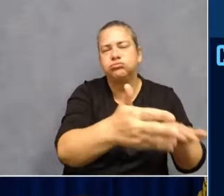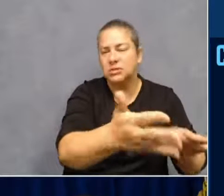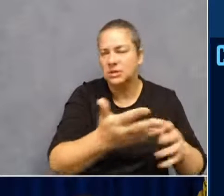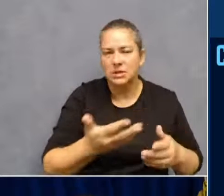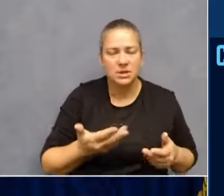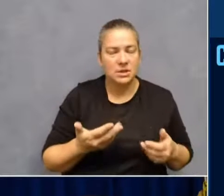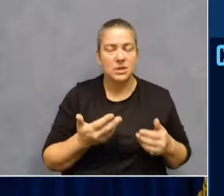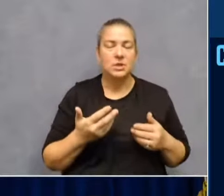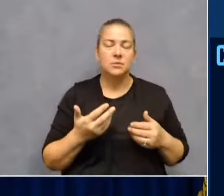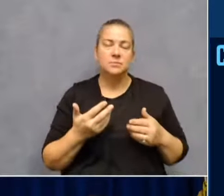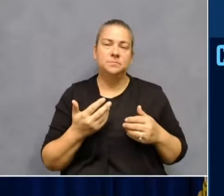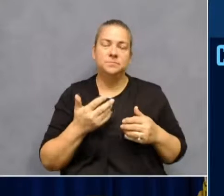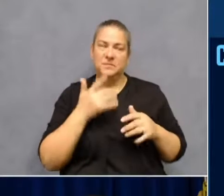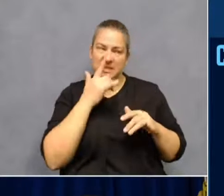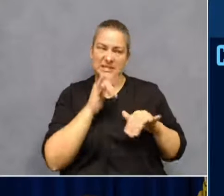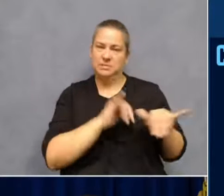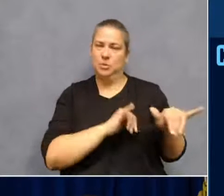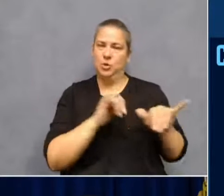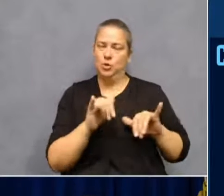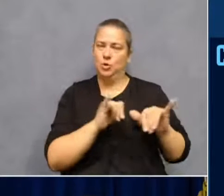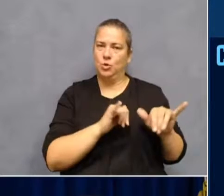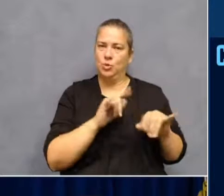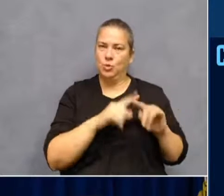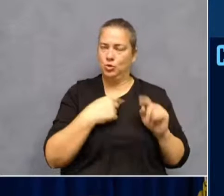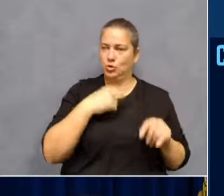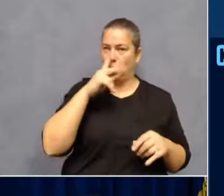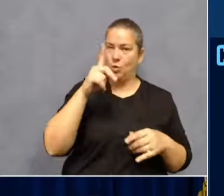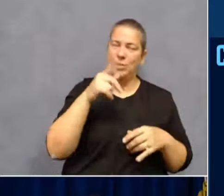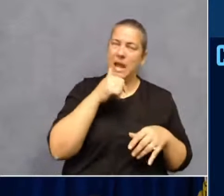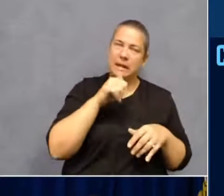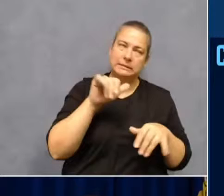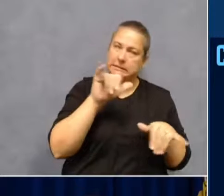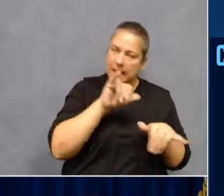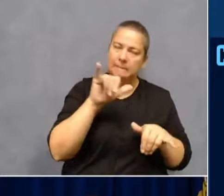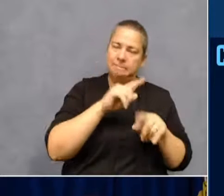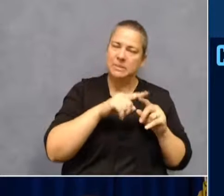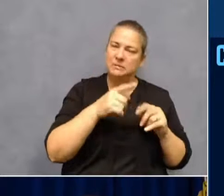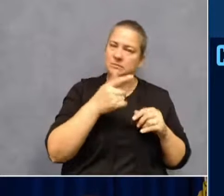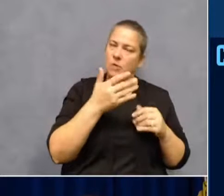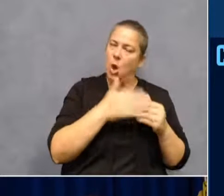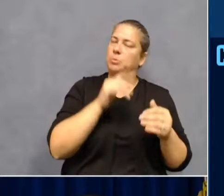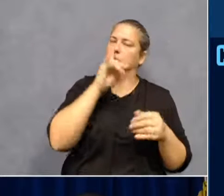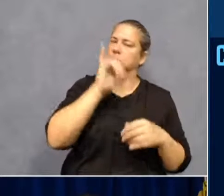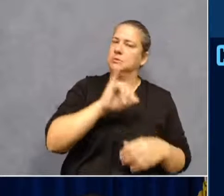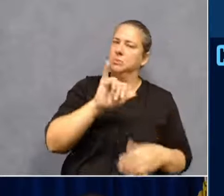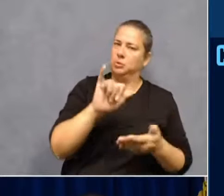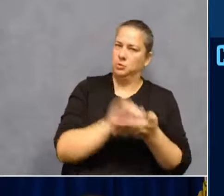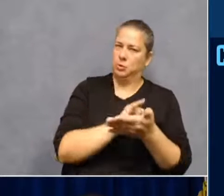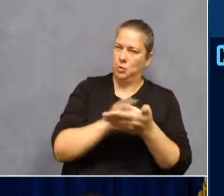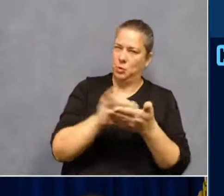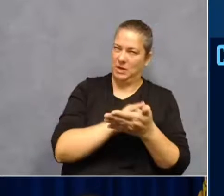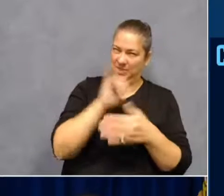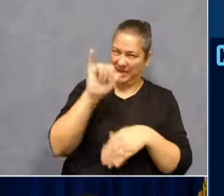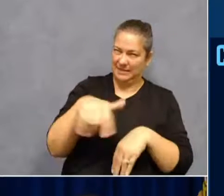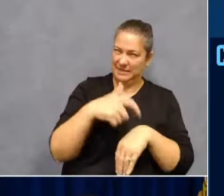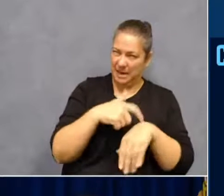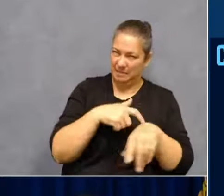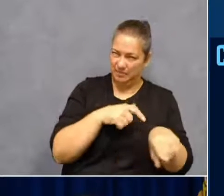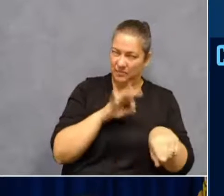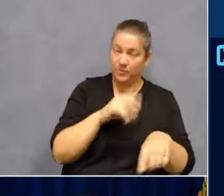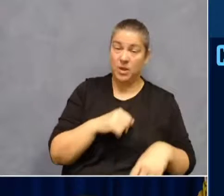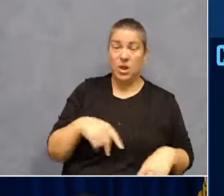as large as we saw in New York. And in both of those times, Kentucky was again able to come together the second